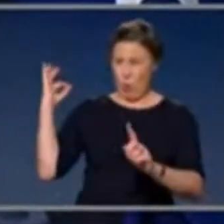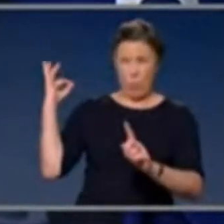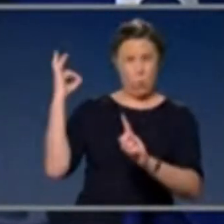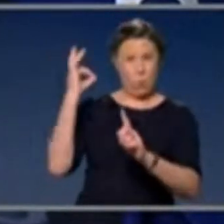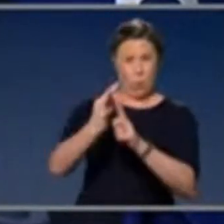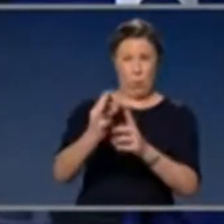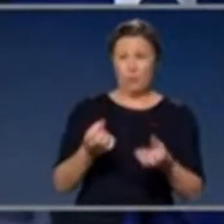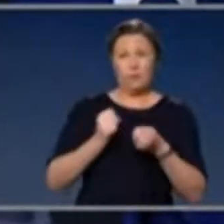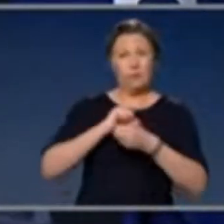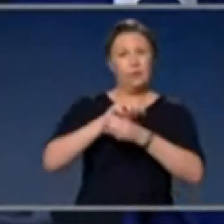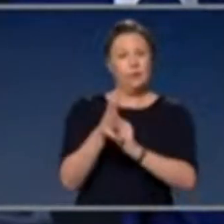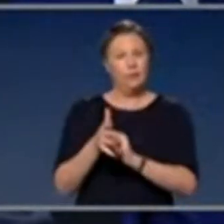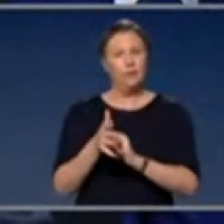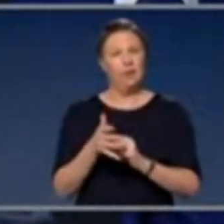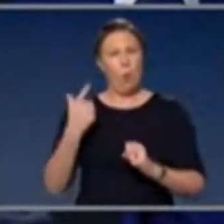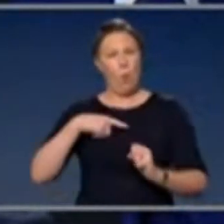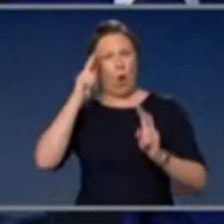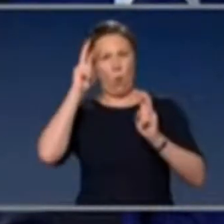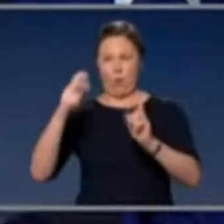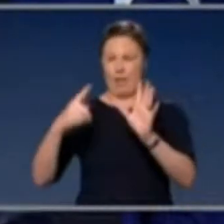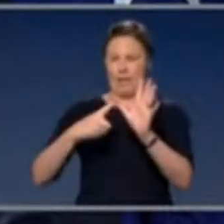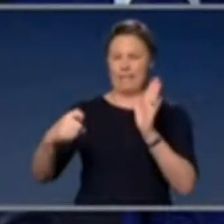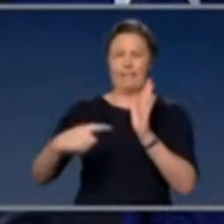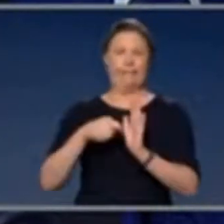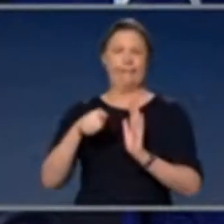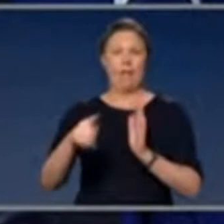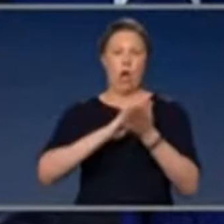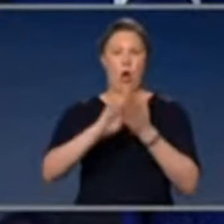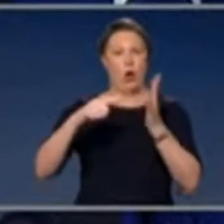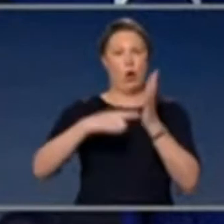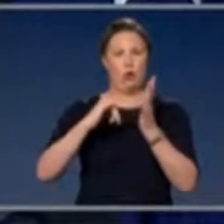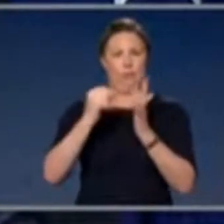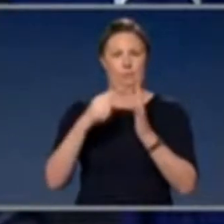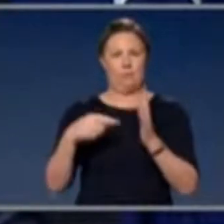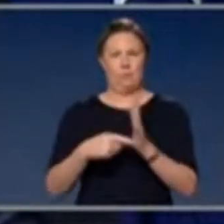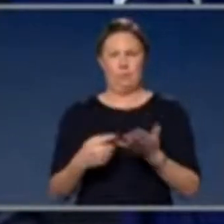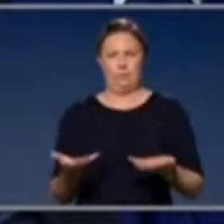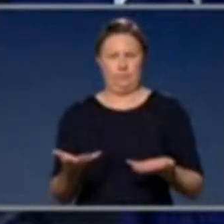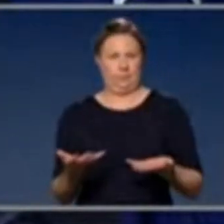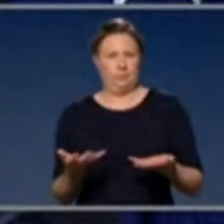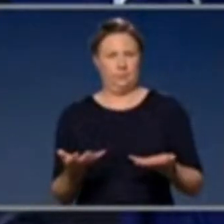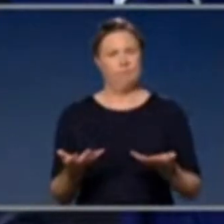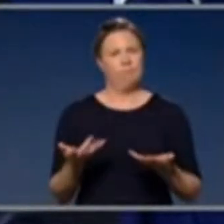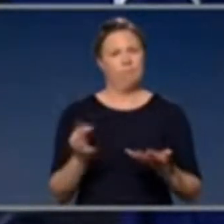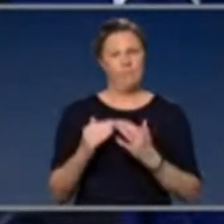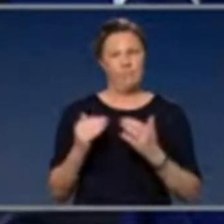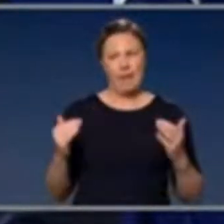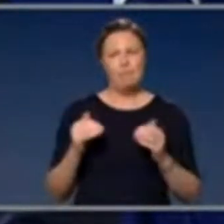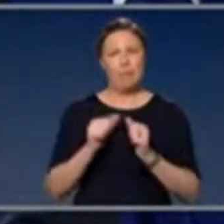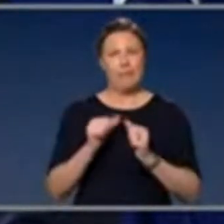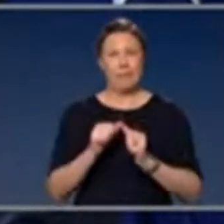be odd to operate outside of that. And if people were operating outside of that, then that would be very